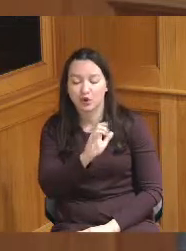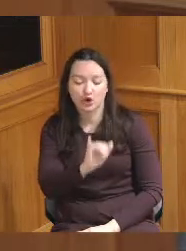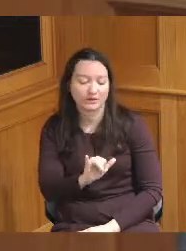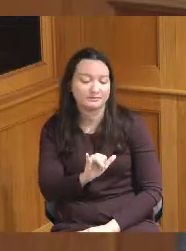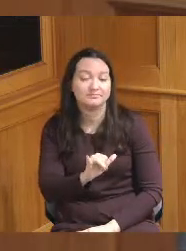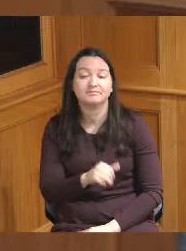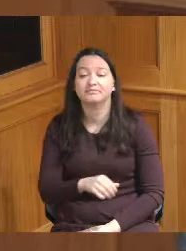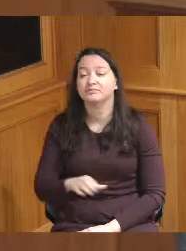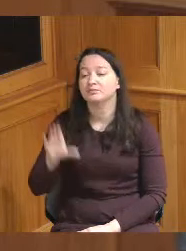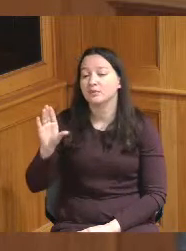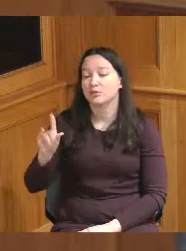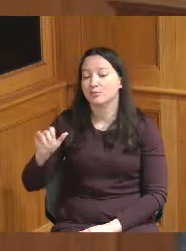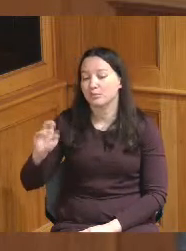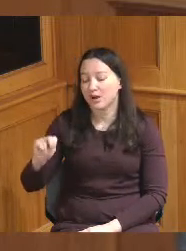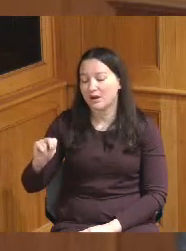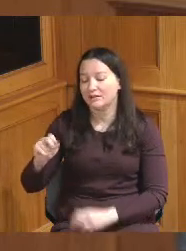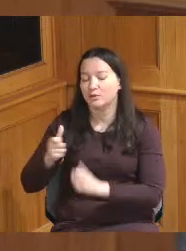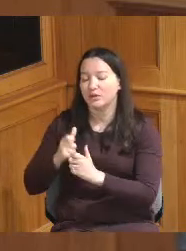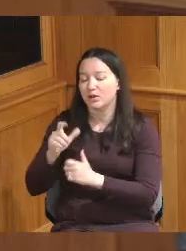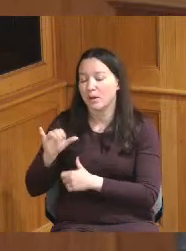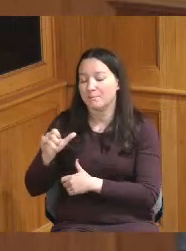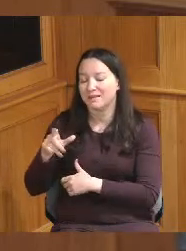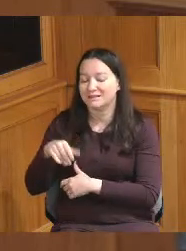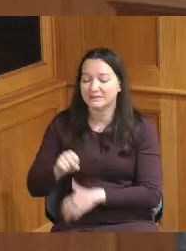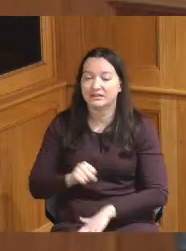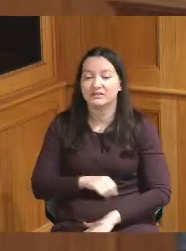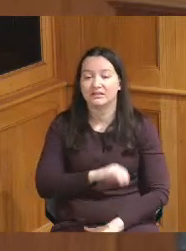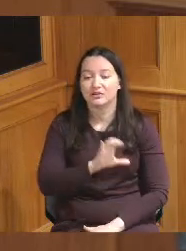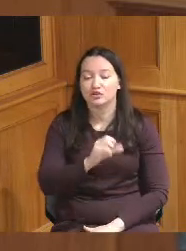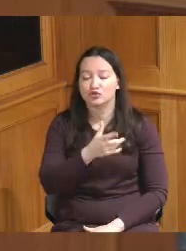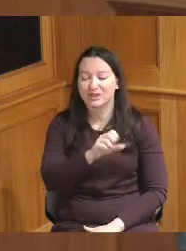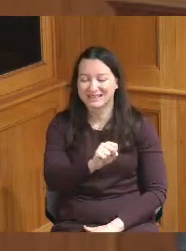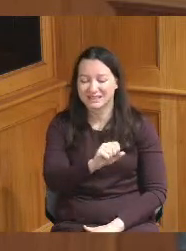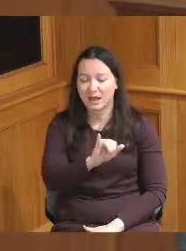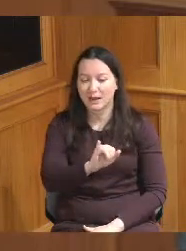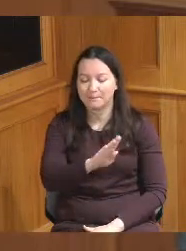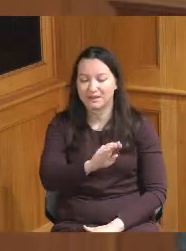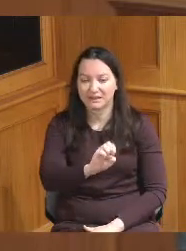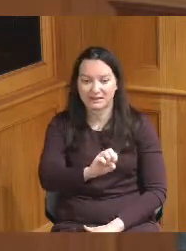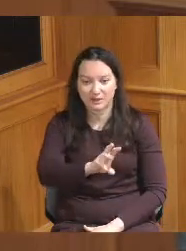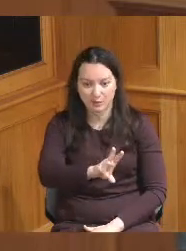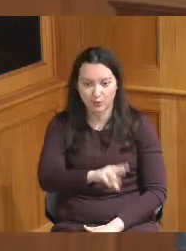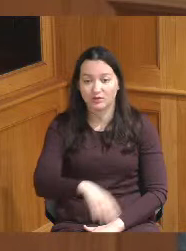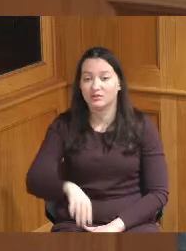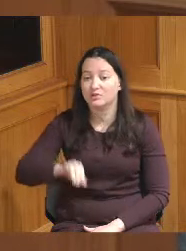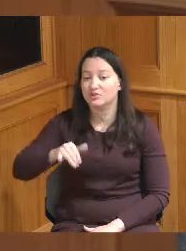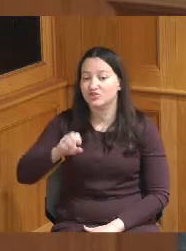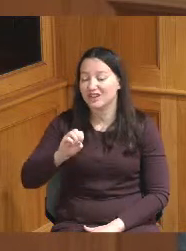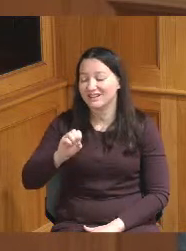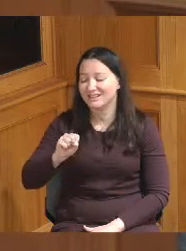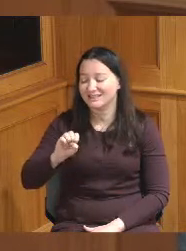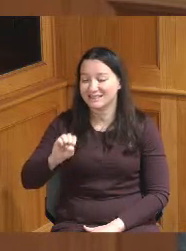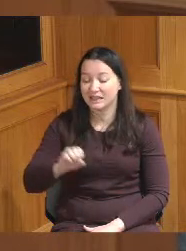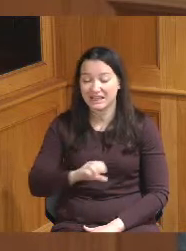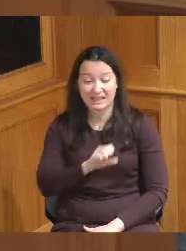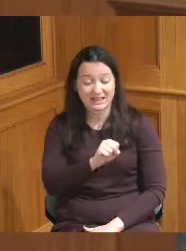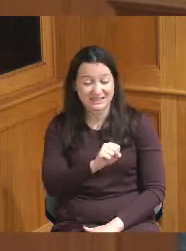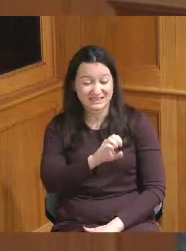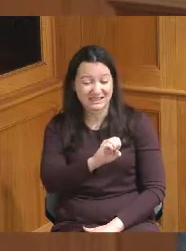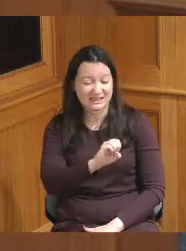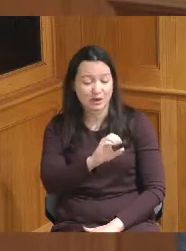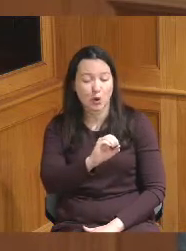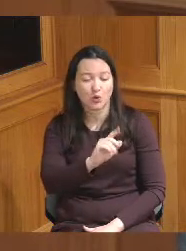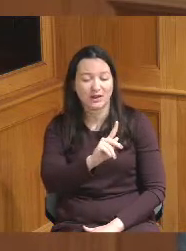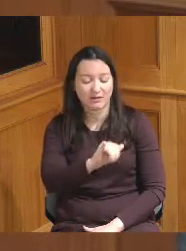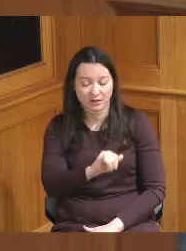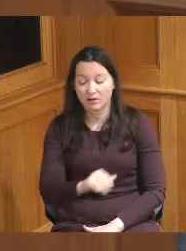with Compass, Chris Friedel with IBEW, Jesse Simmons with SCOKI, and